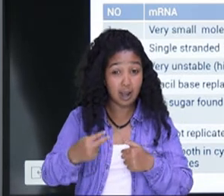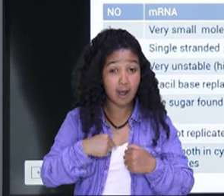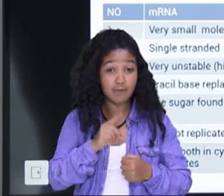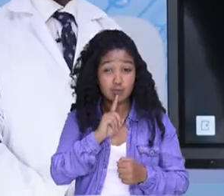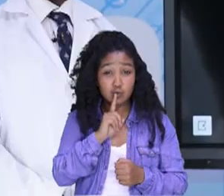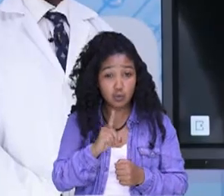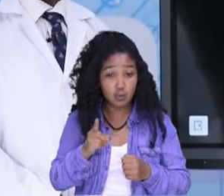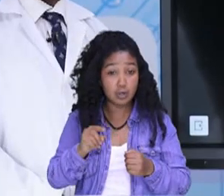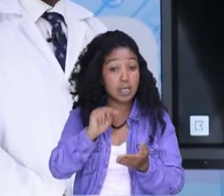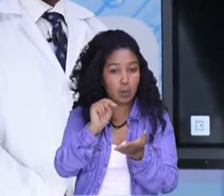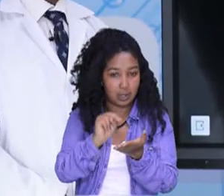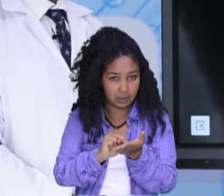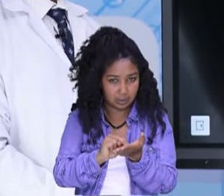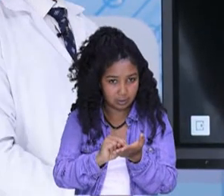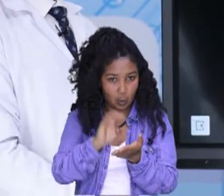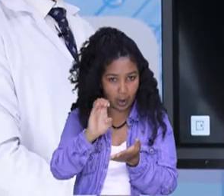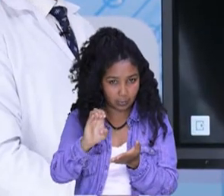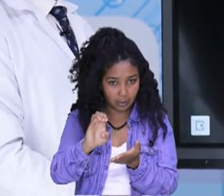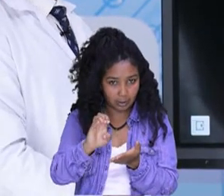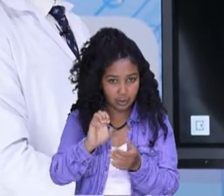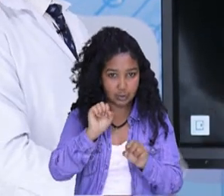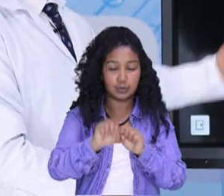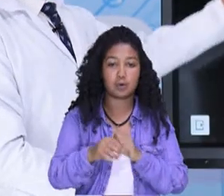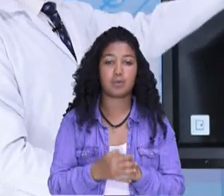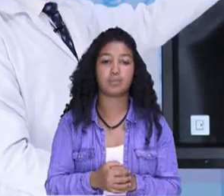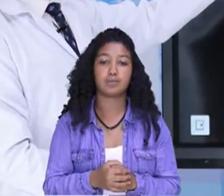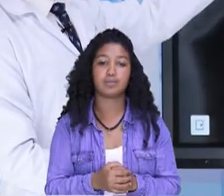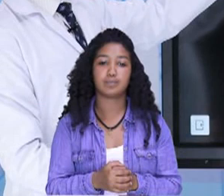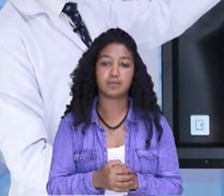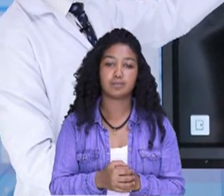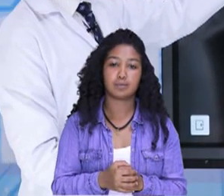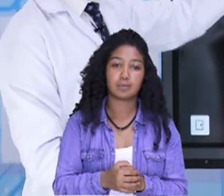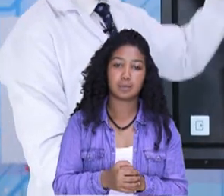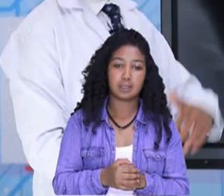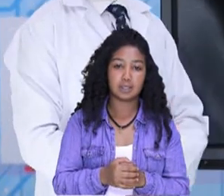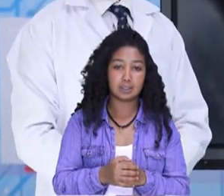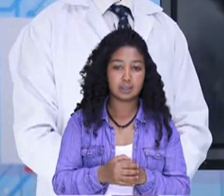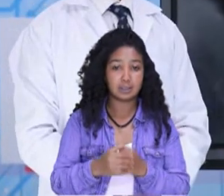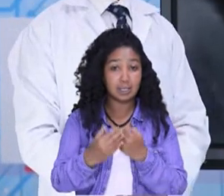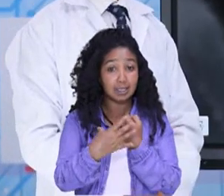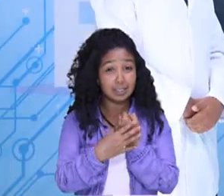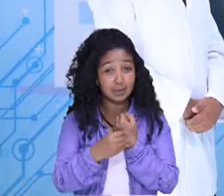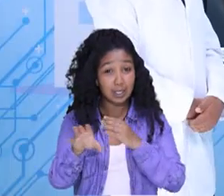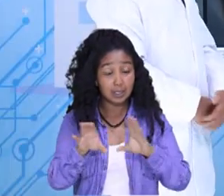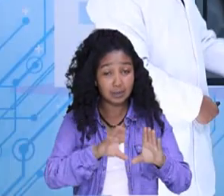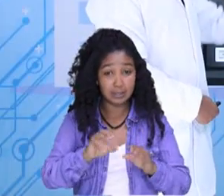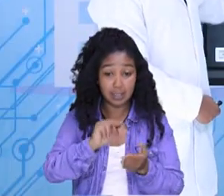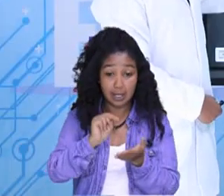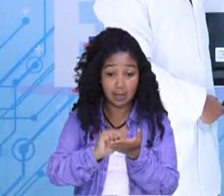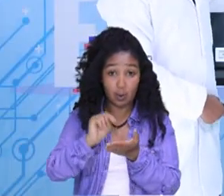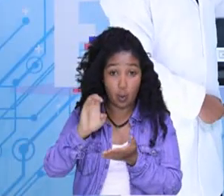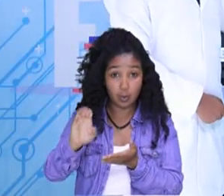true nucleus. So Transcription takes place in